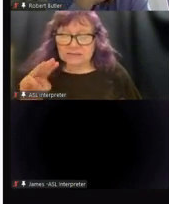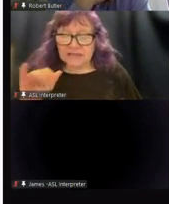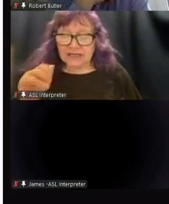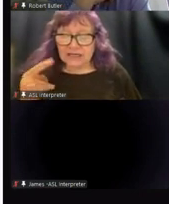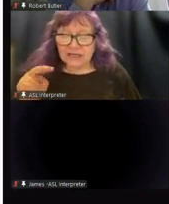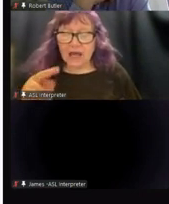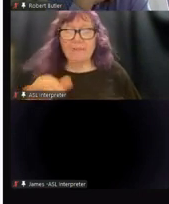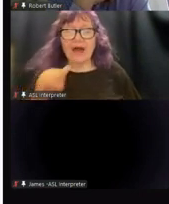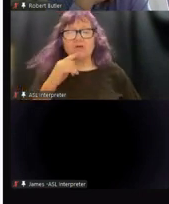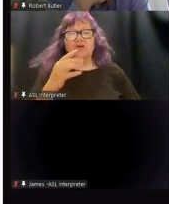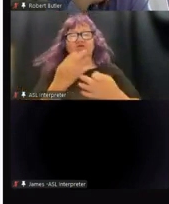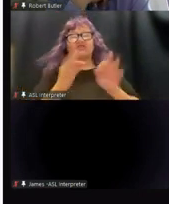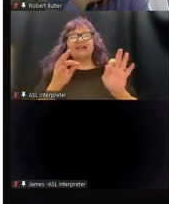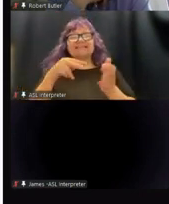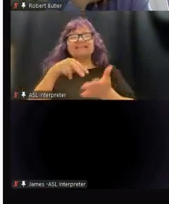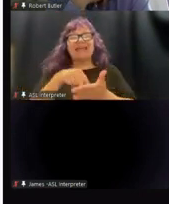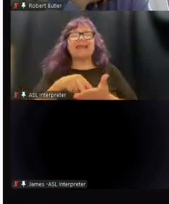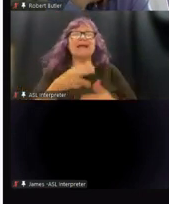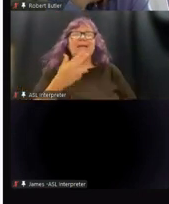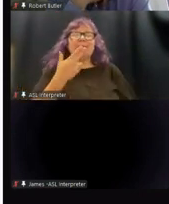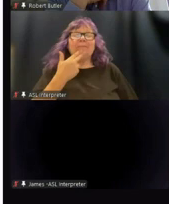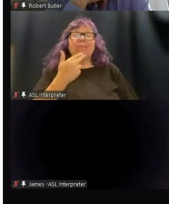platform initiatives.